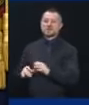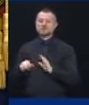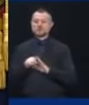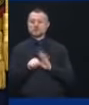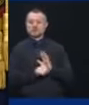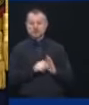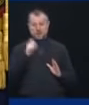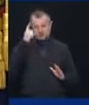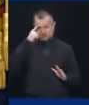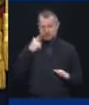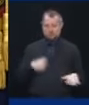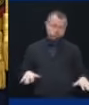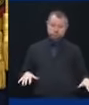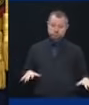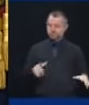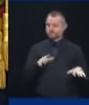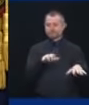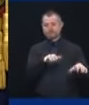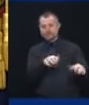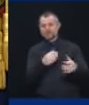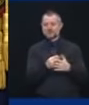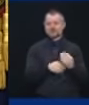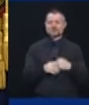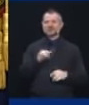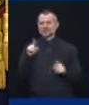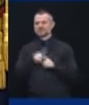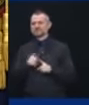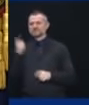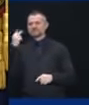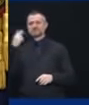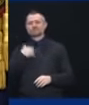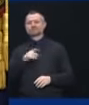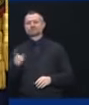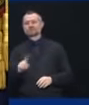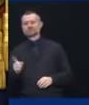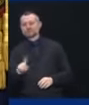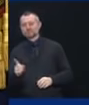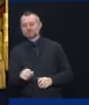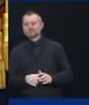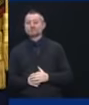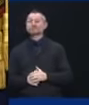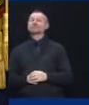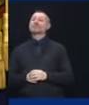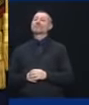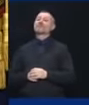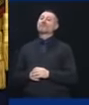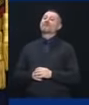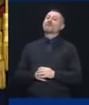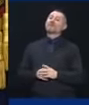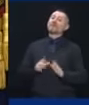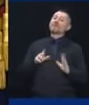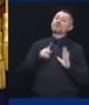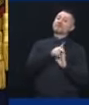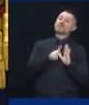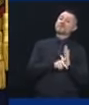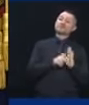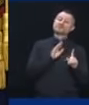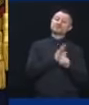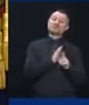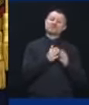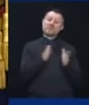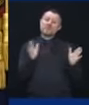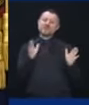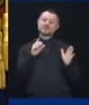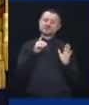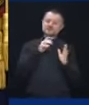doing again this year. So you have both policy items, if you will, that I'm very focused